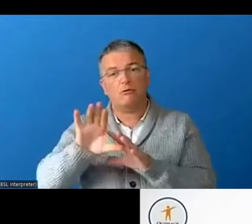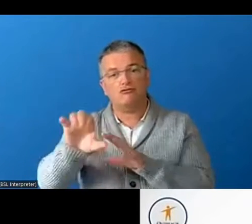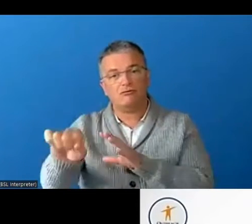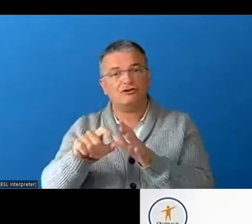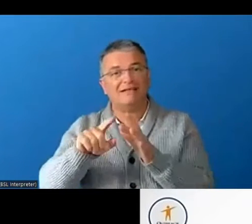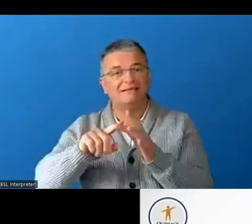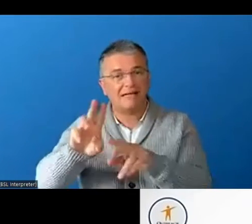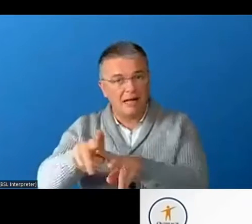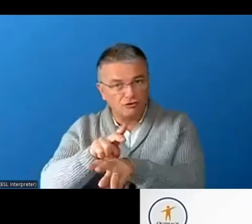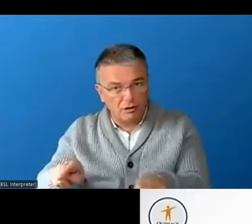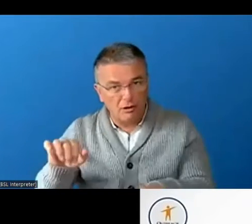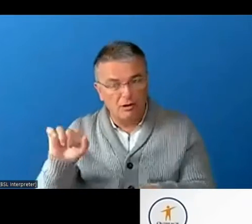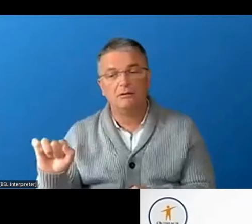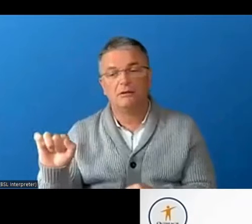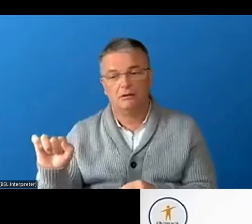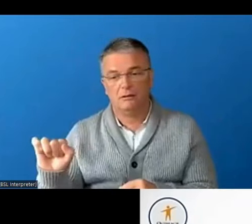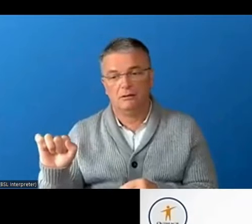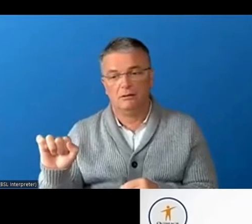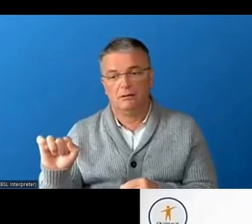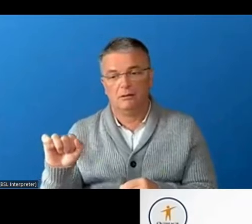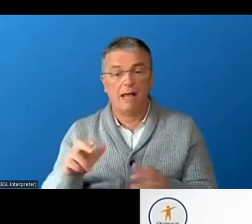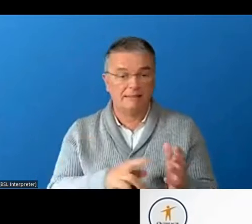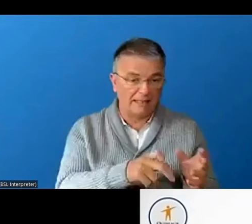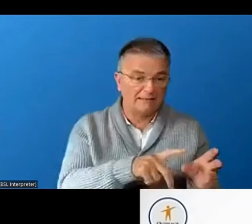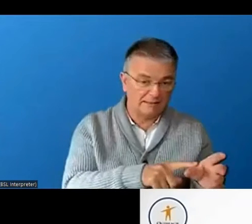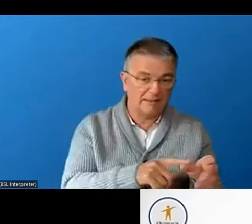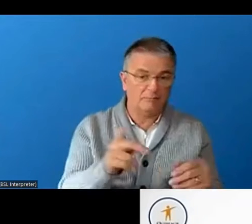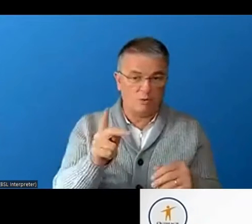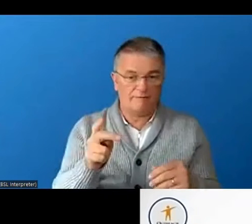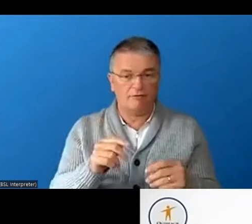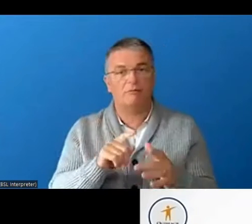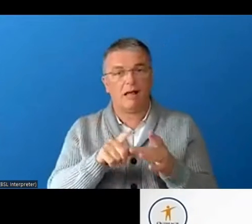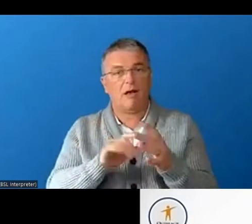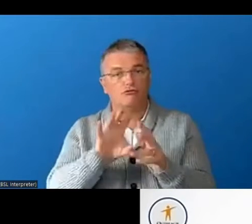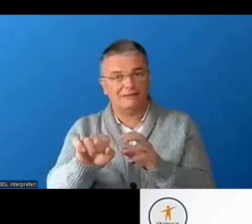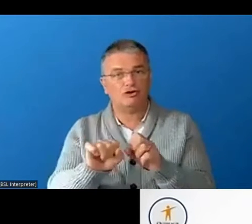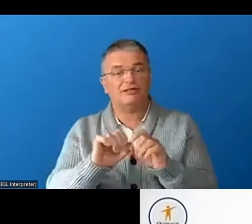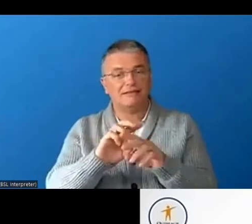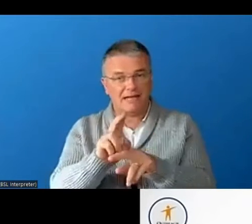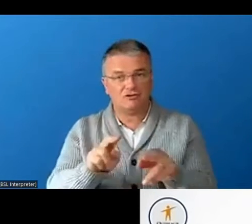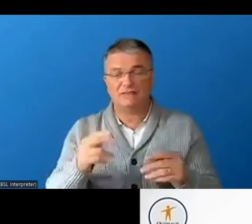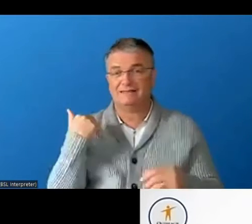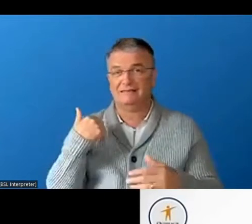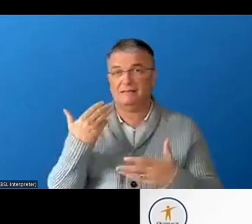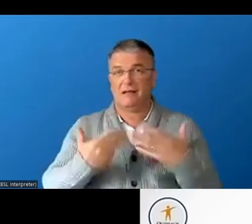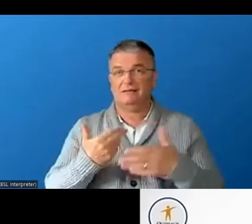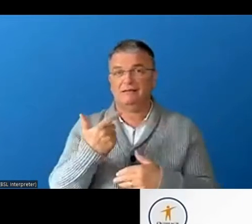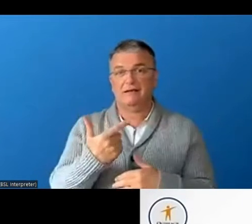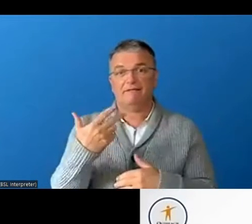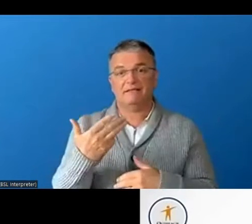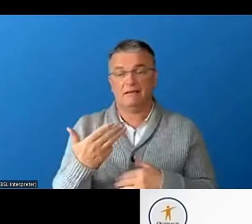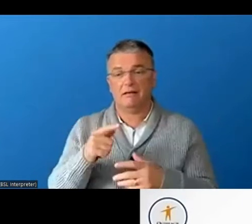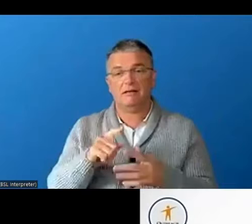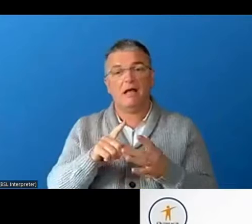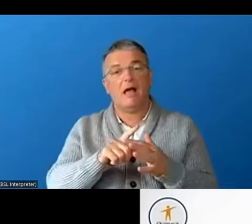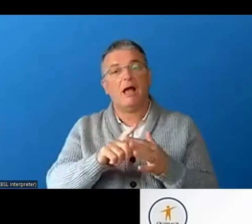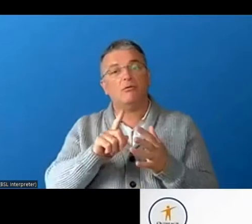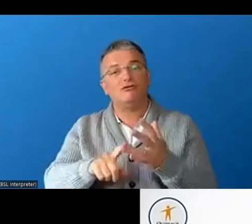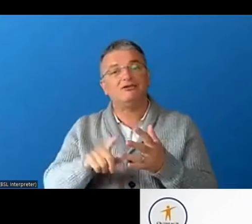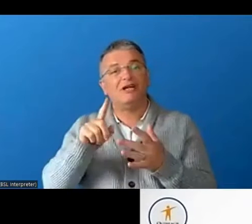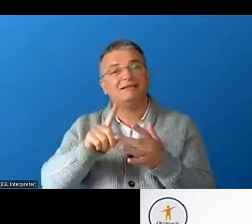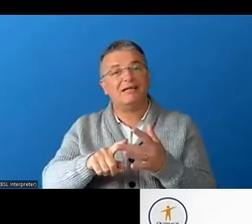International. And Nancy, they're both coming from Outreach International. Since 1979, Outreach International has